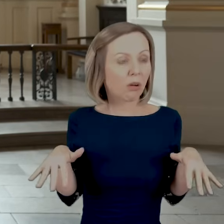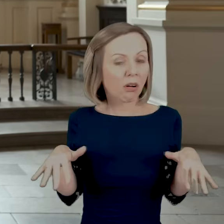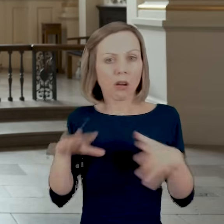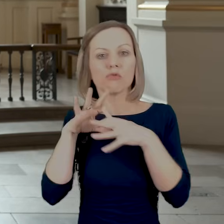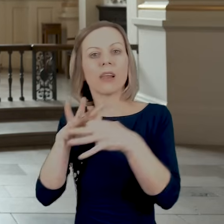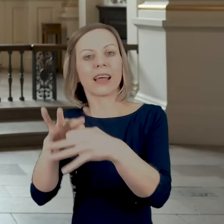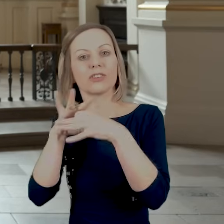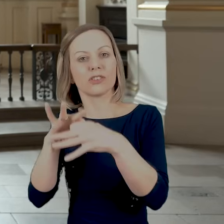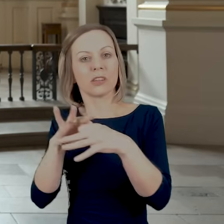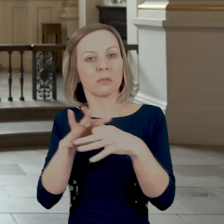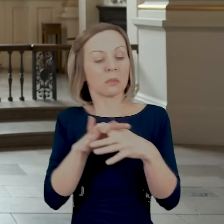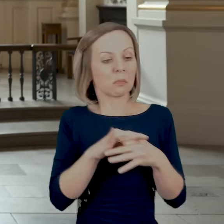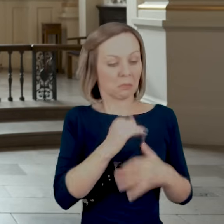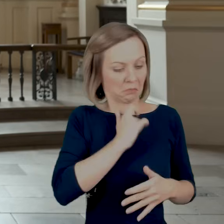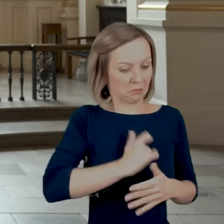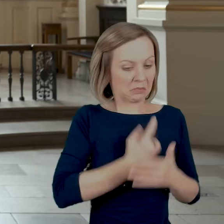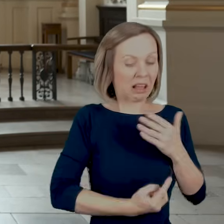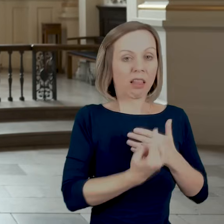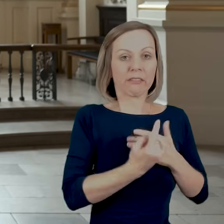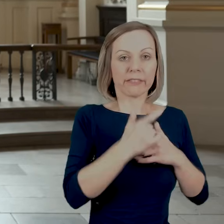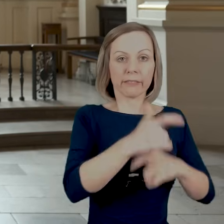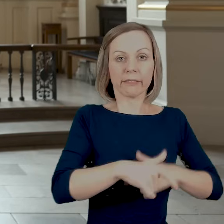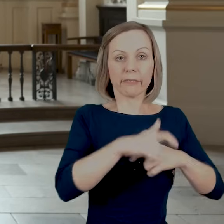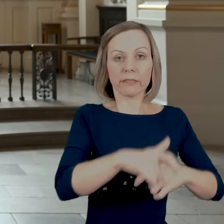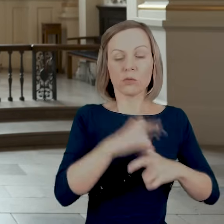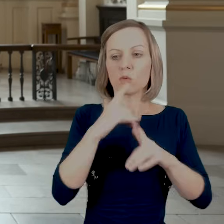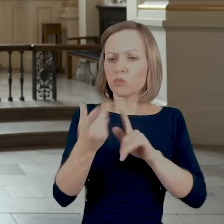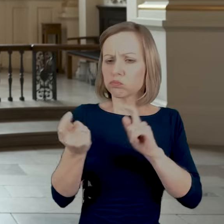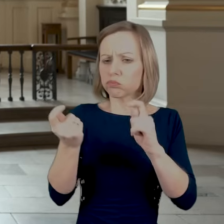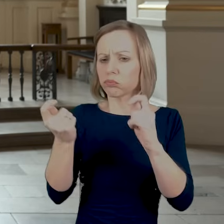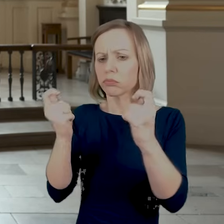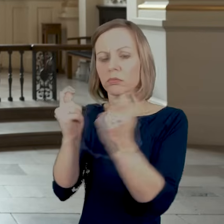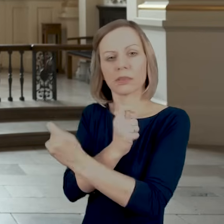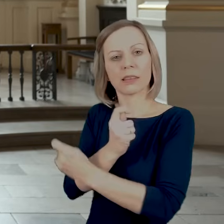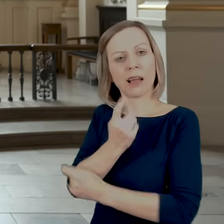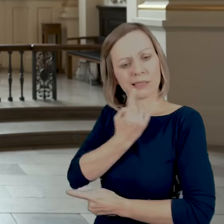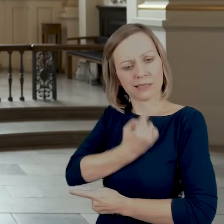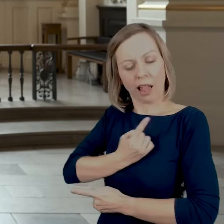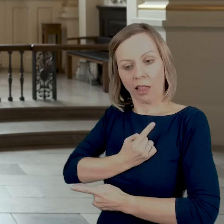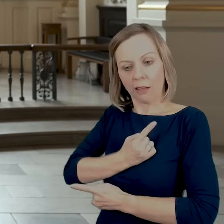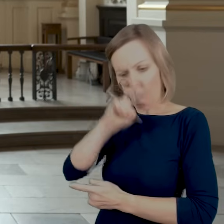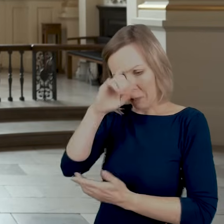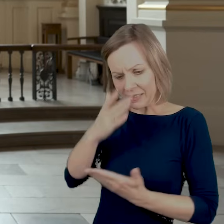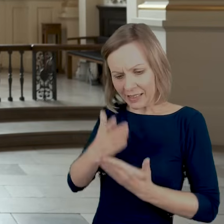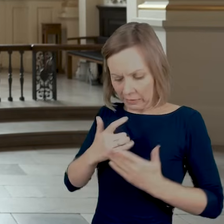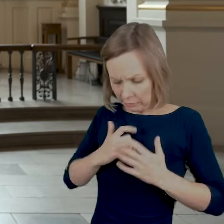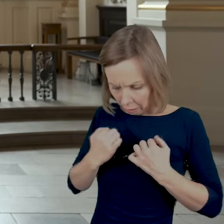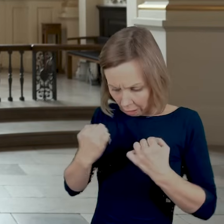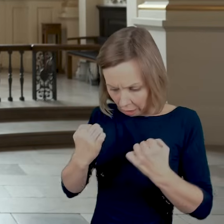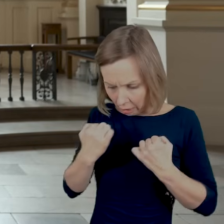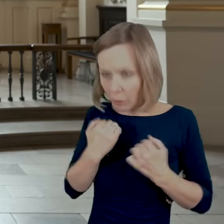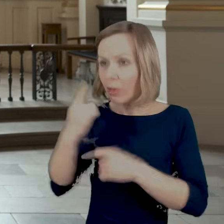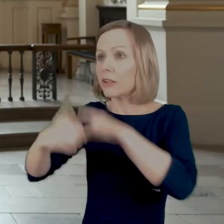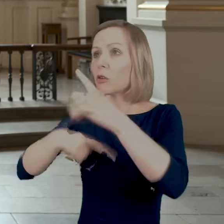communion, solitariness with relationship, static identification with dynamic transformation,